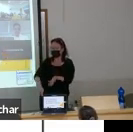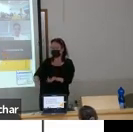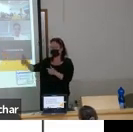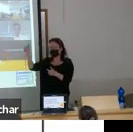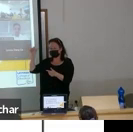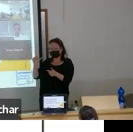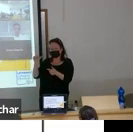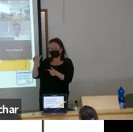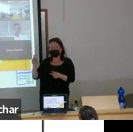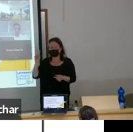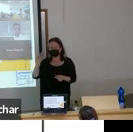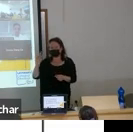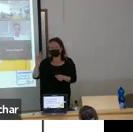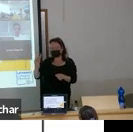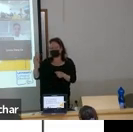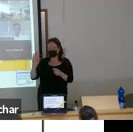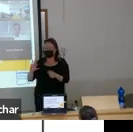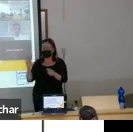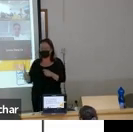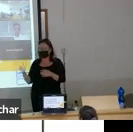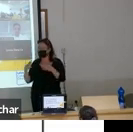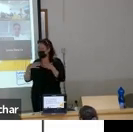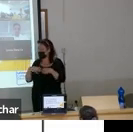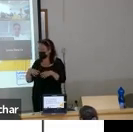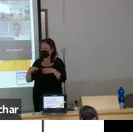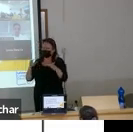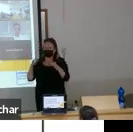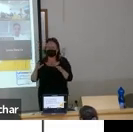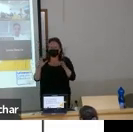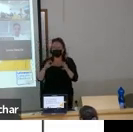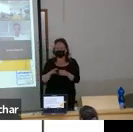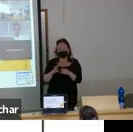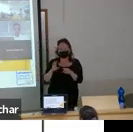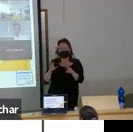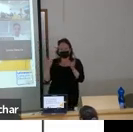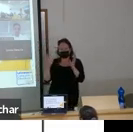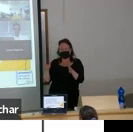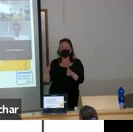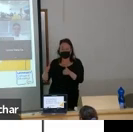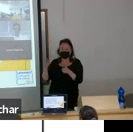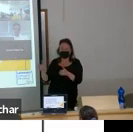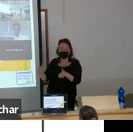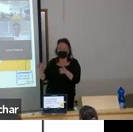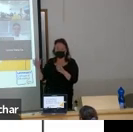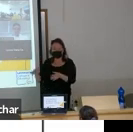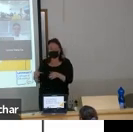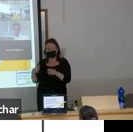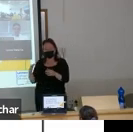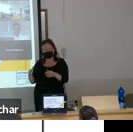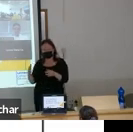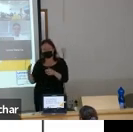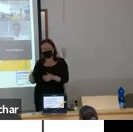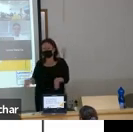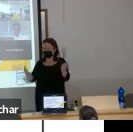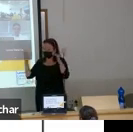stage, because last year we had two courses, Vicky Cott and myself delivered two courses in EAP, English for